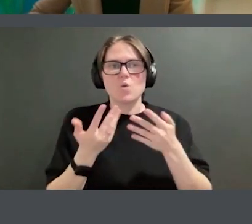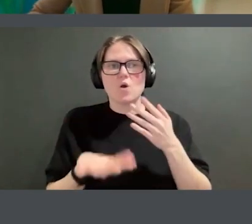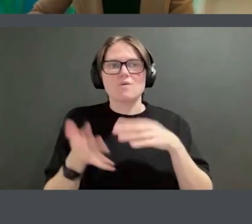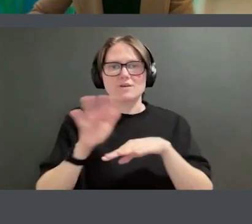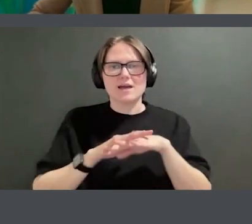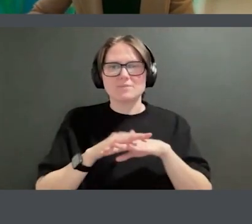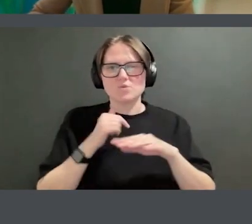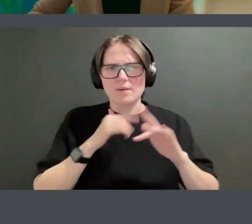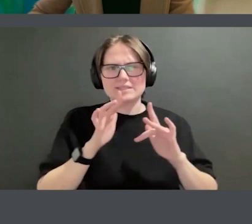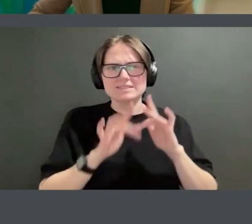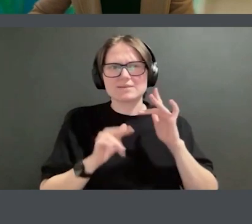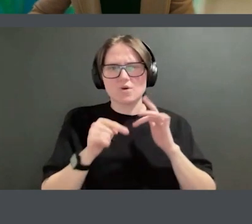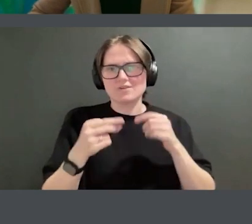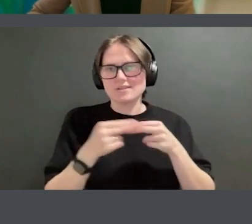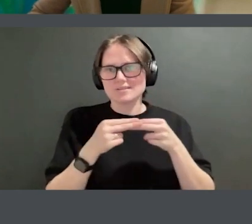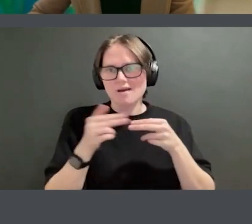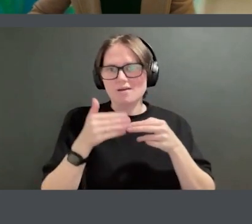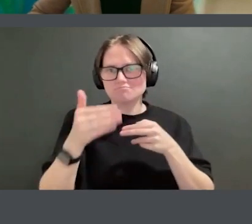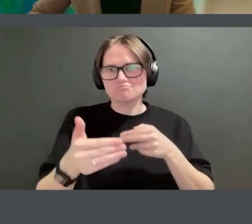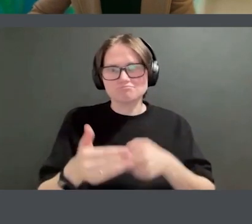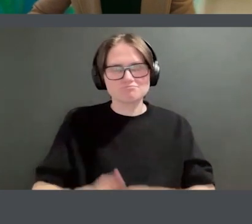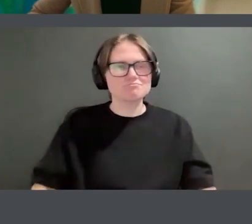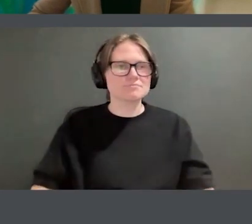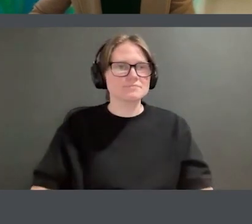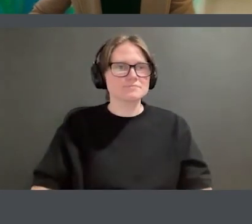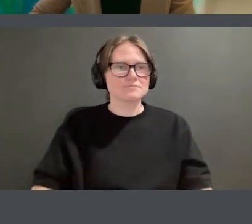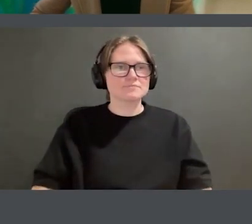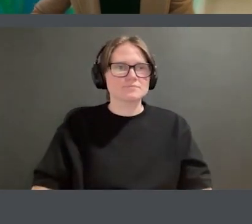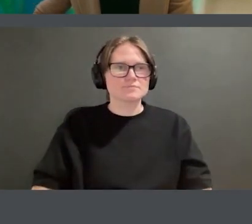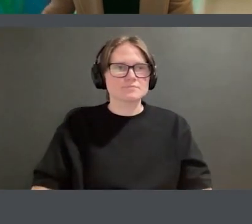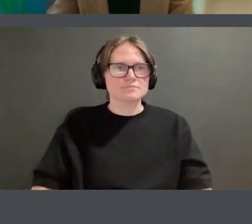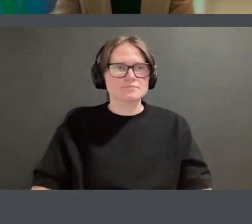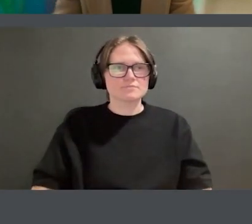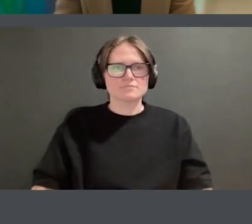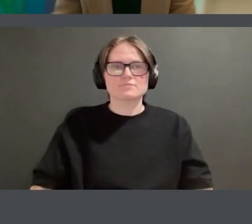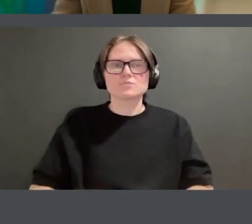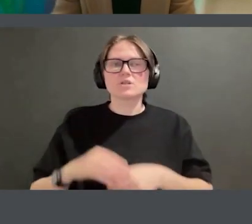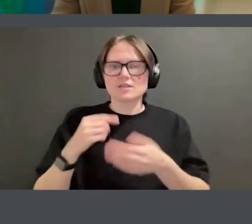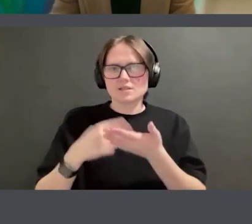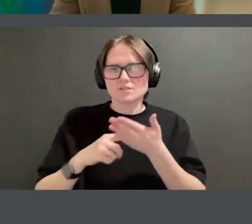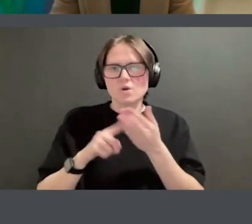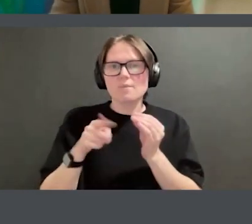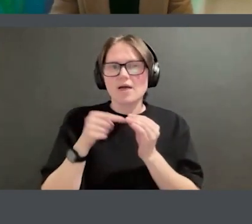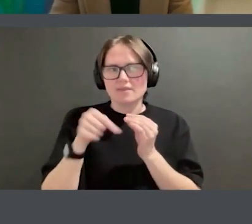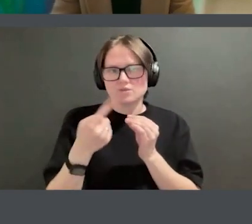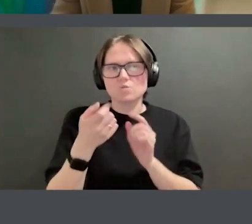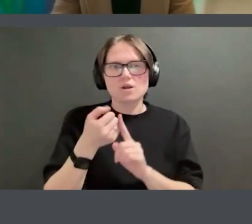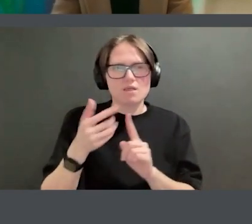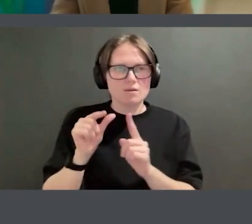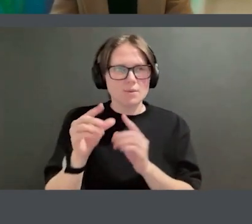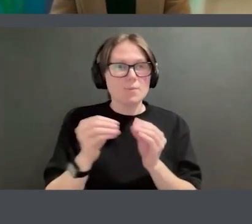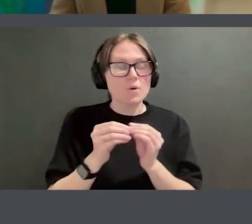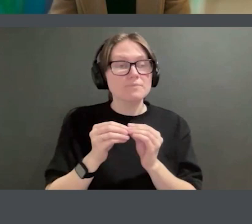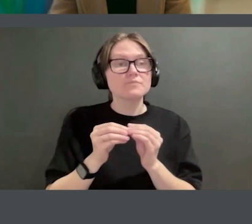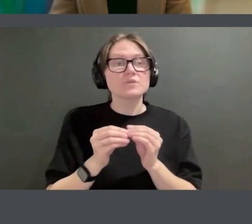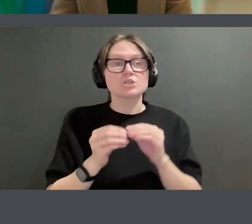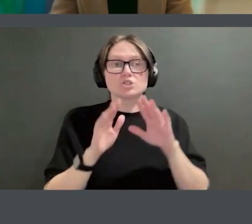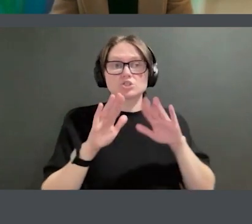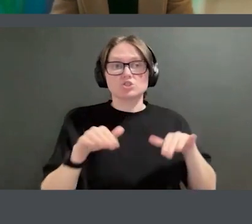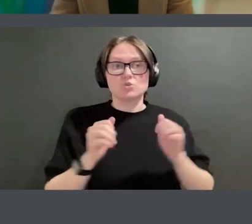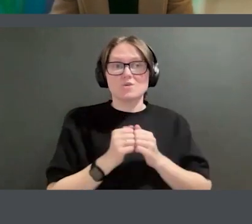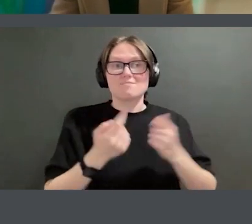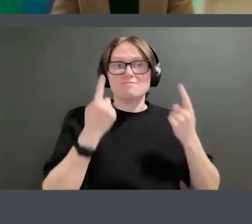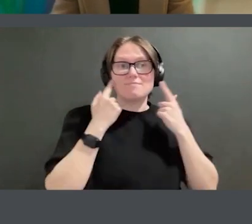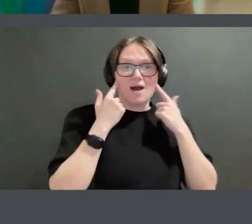quite a bit. So I'm going to skip over this slide. But let's talk about this one a little bit more. Compared to children with bilateral